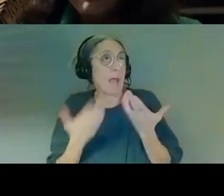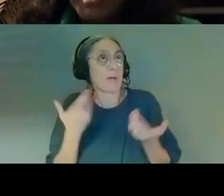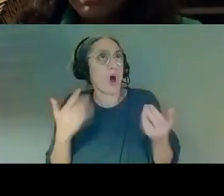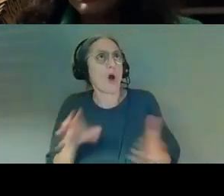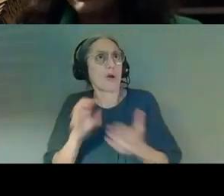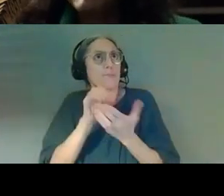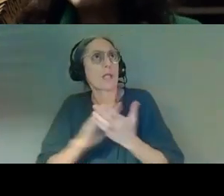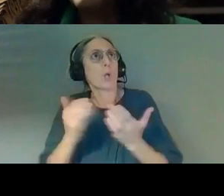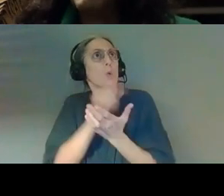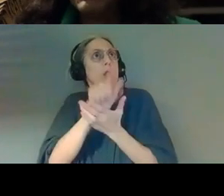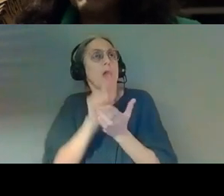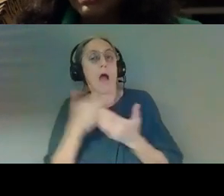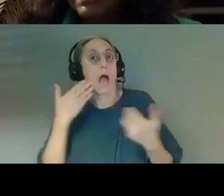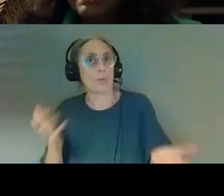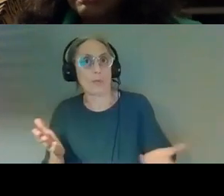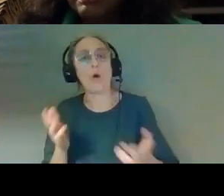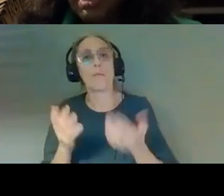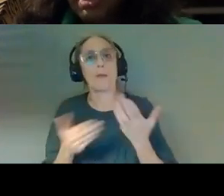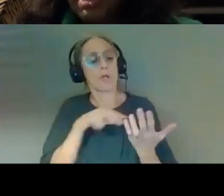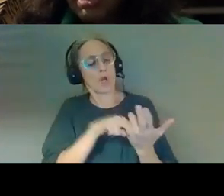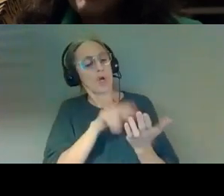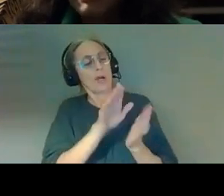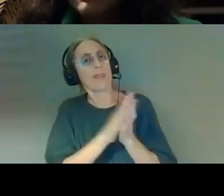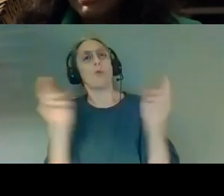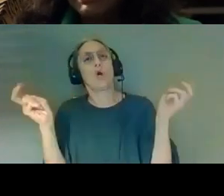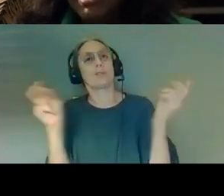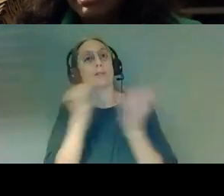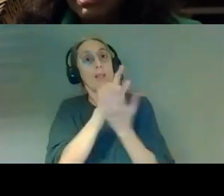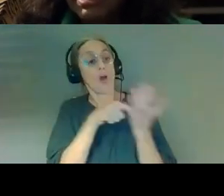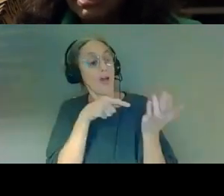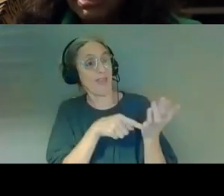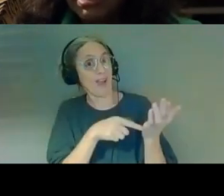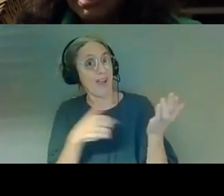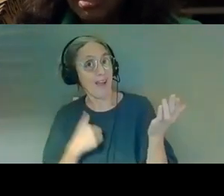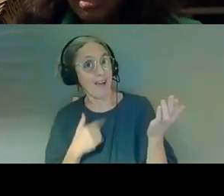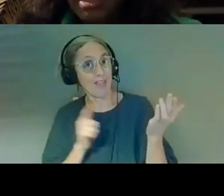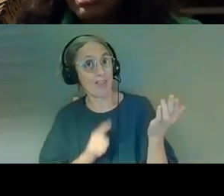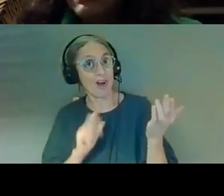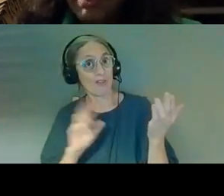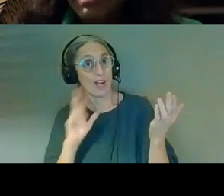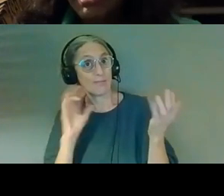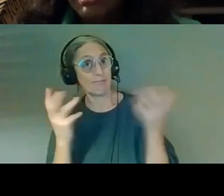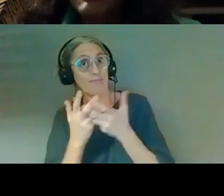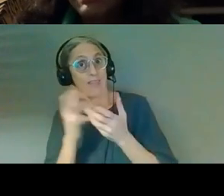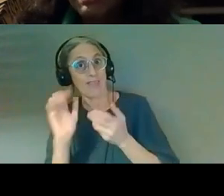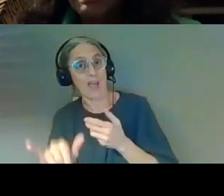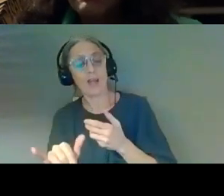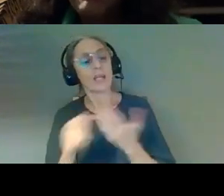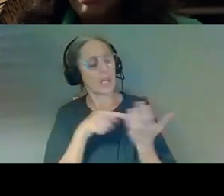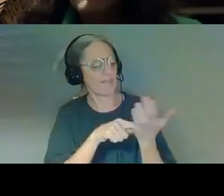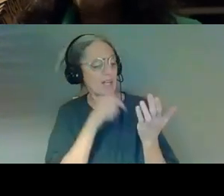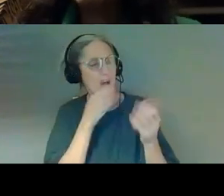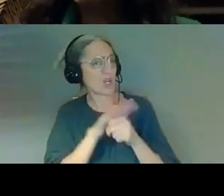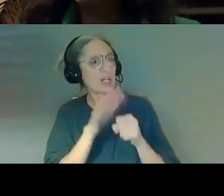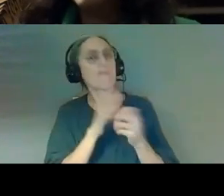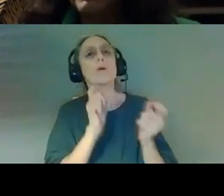And if that's the case, then what we'll need to do is amend that legislation. And then sometimes, you know,